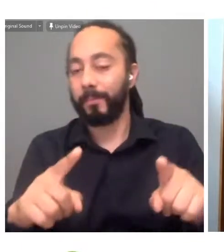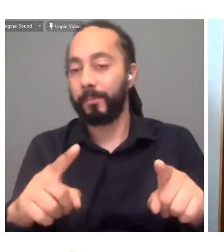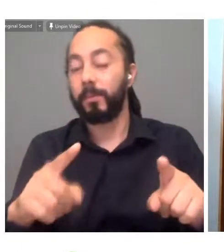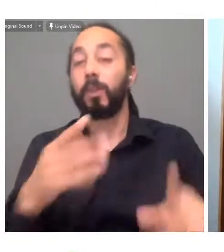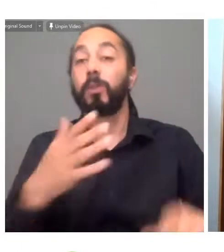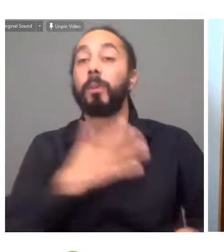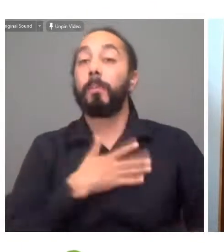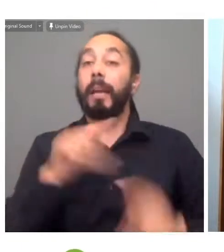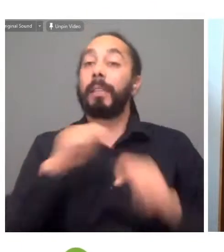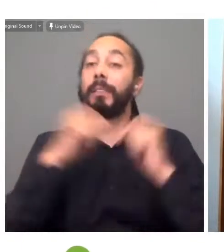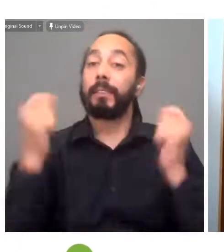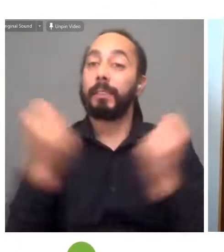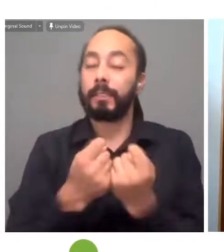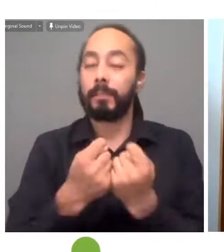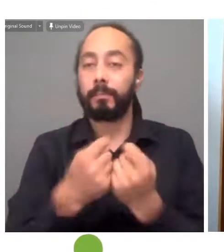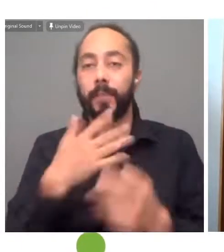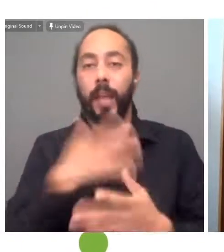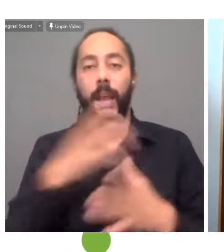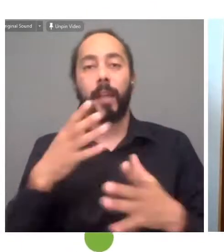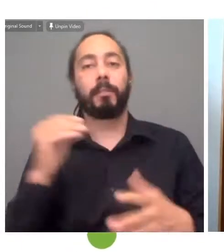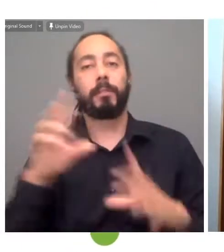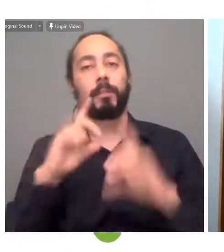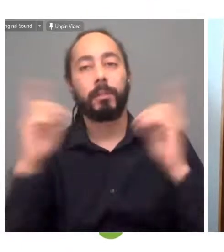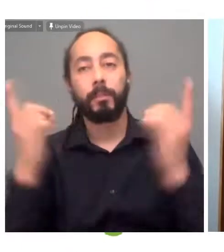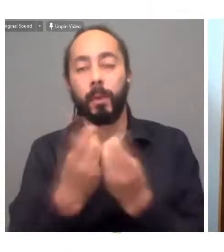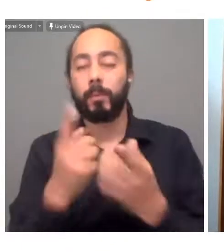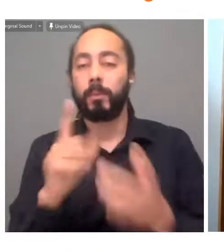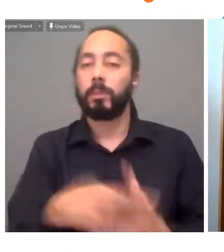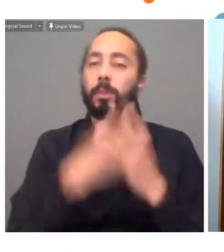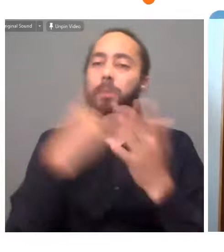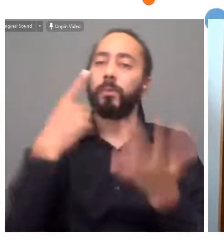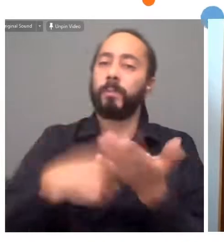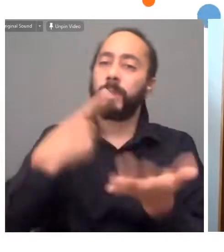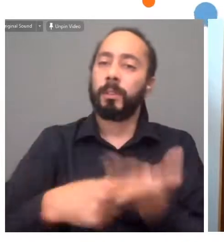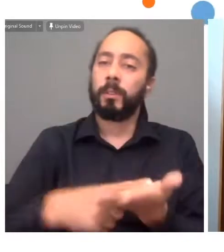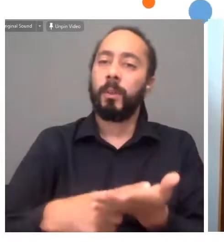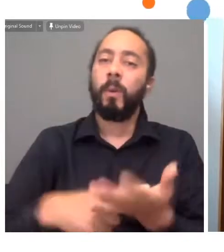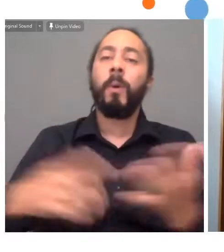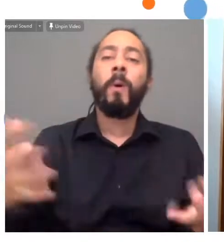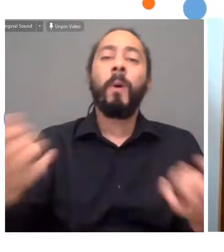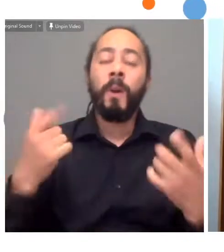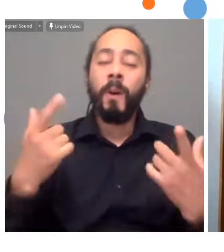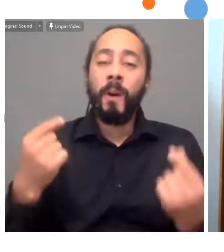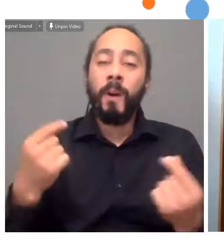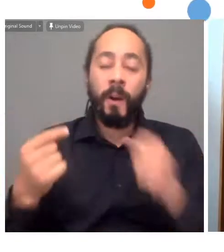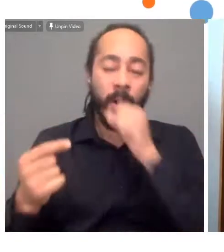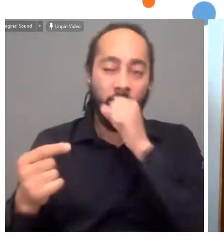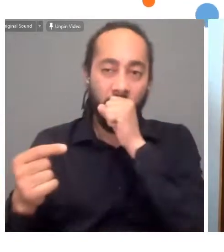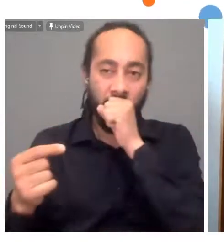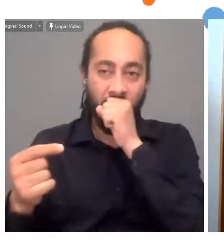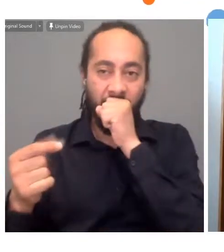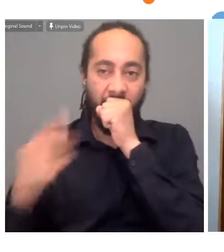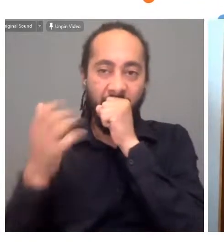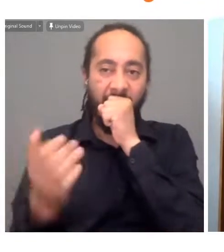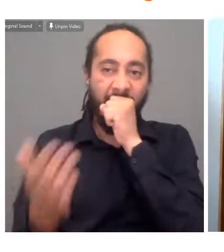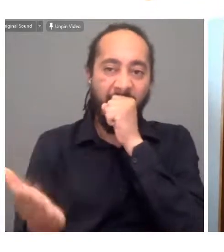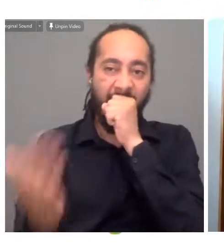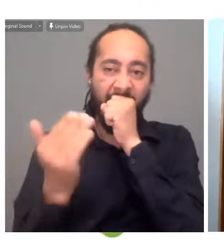team and the department. We have started talking about this. We want to review all of our programs.